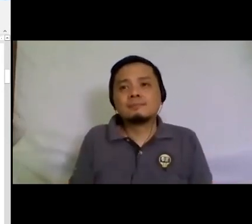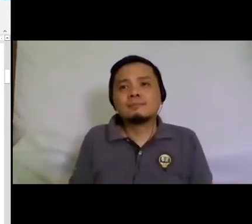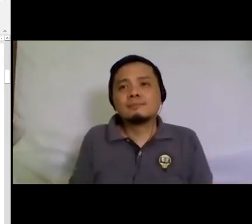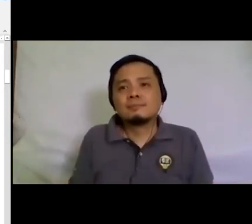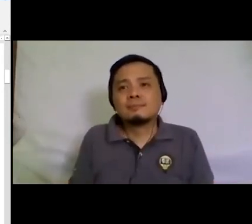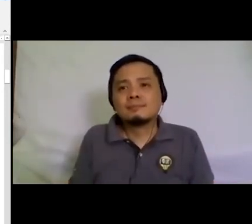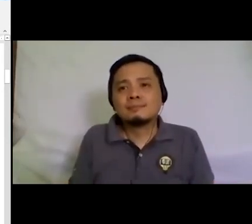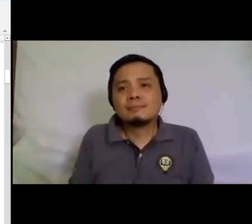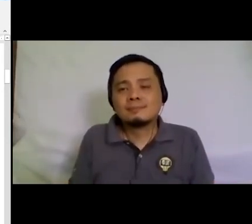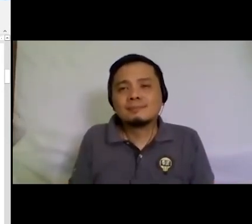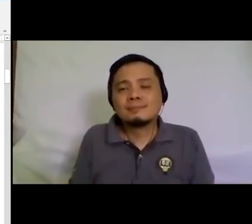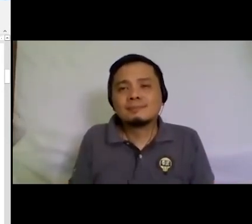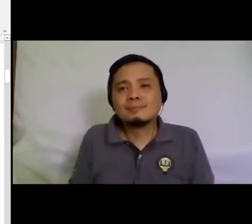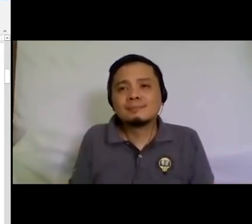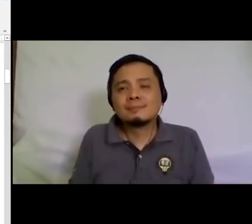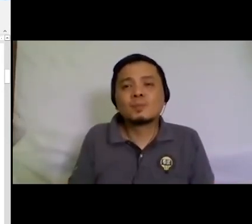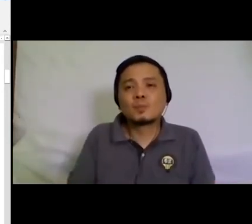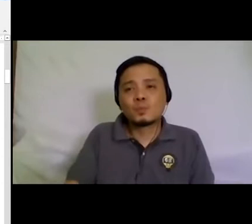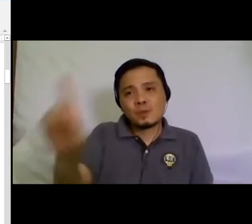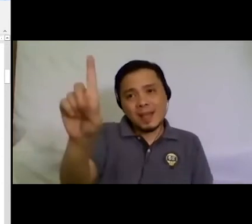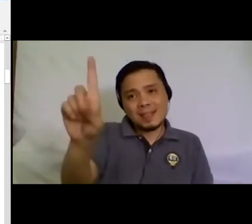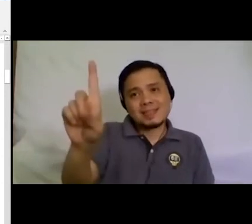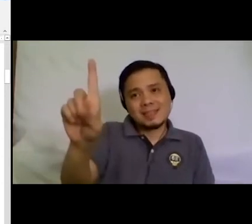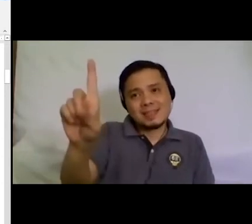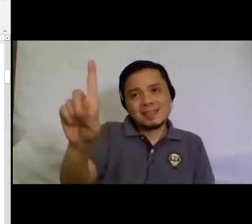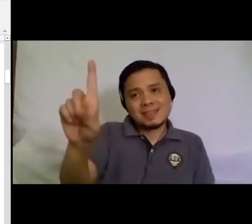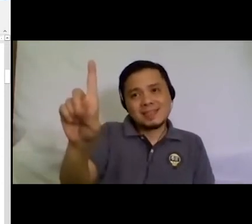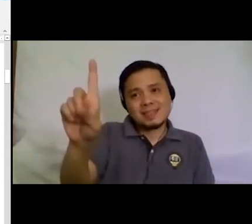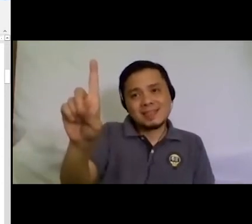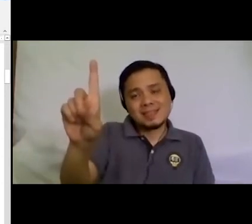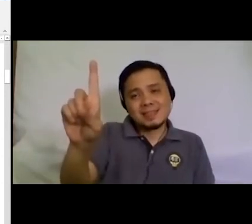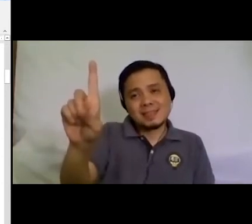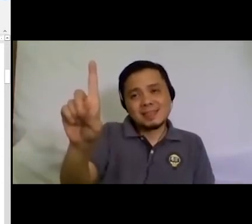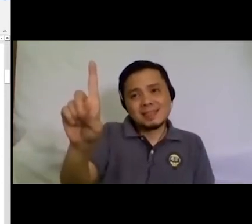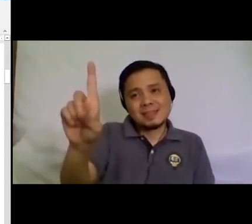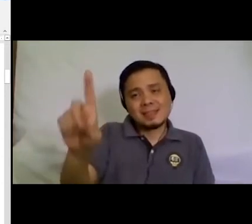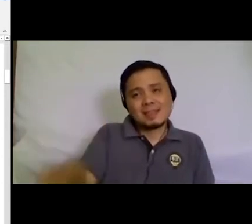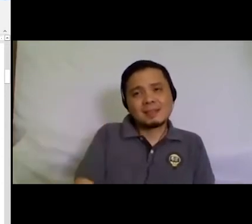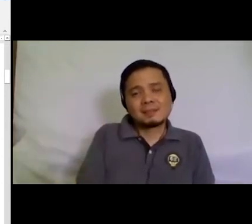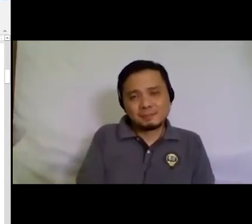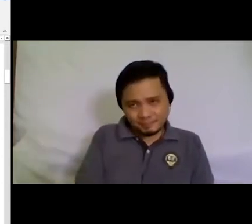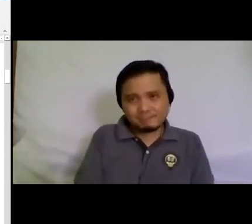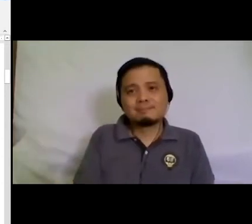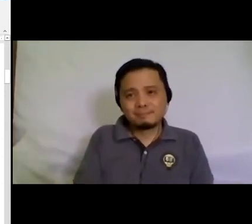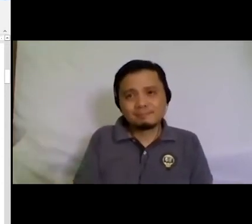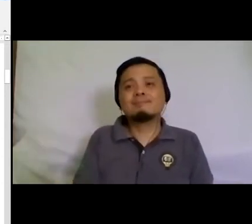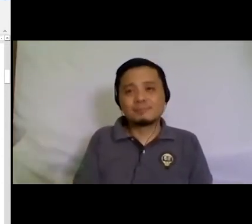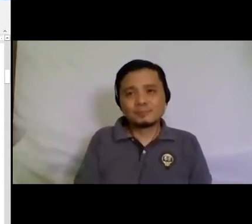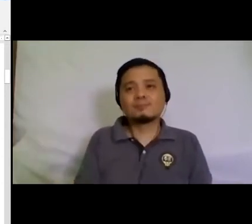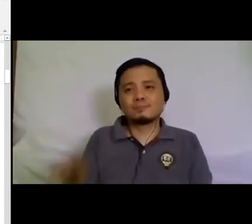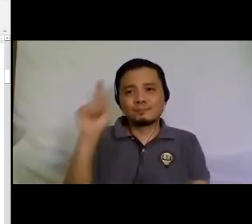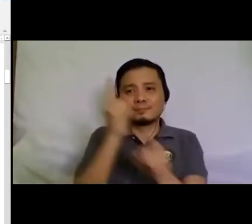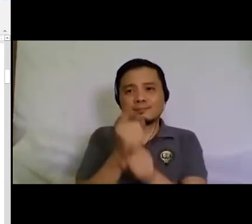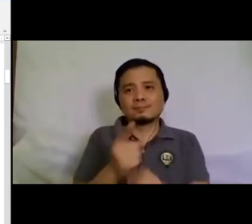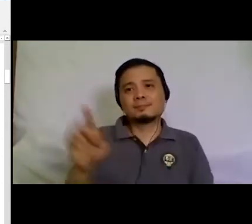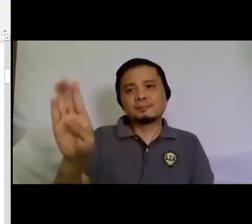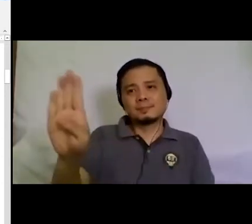one. 1. We are Are making a handbook. Yes, correct, B.